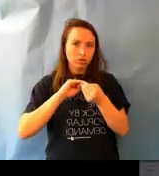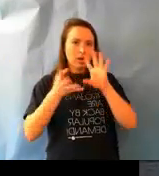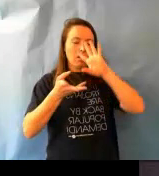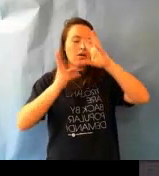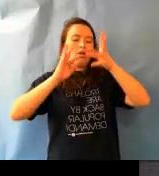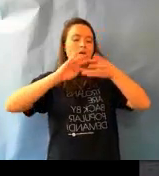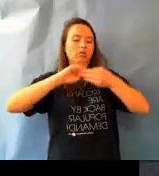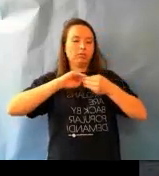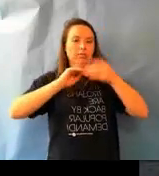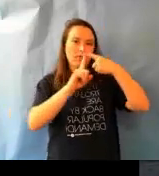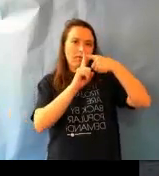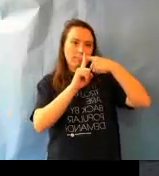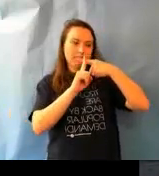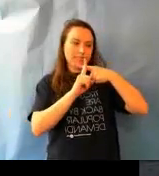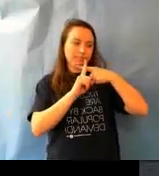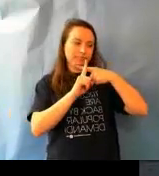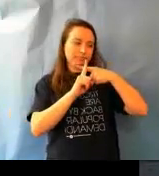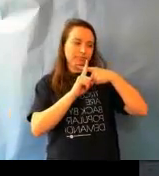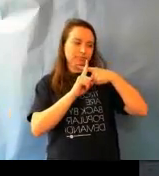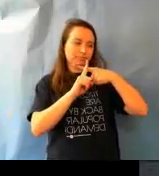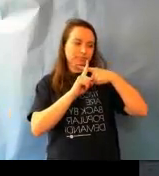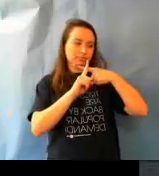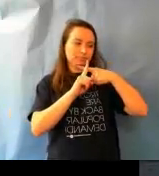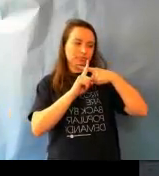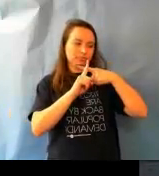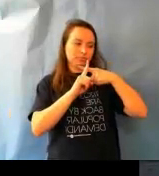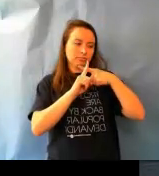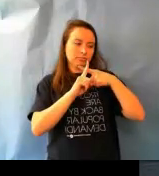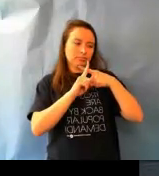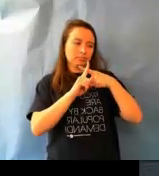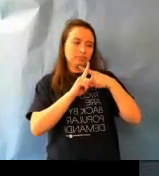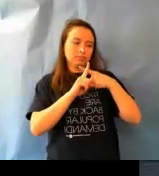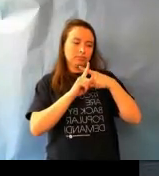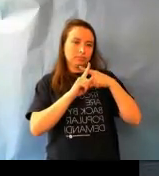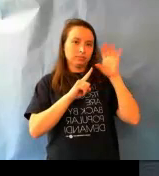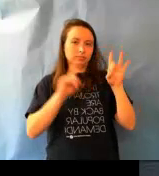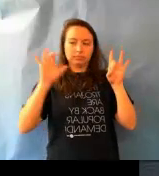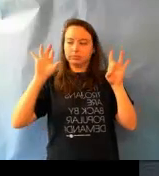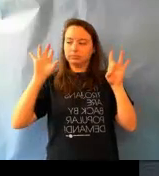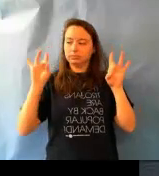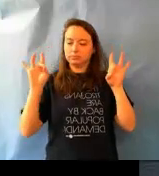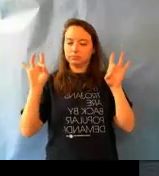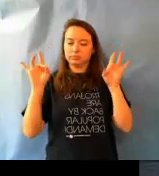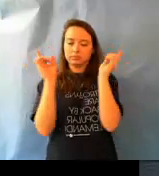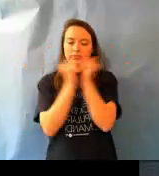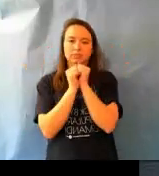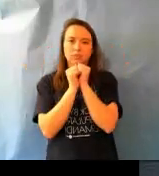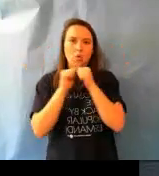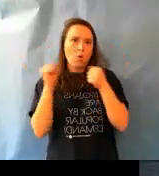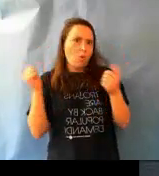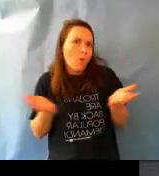add them together. So I'm going to draw my number sentence at the bottom. 8 plus 8 more